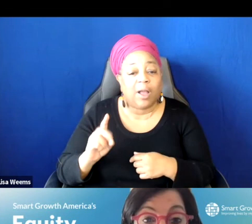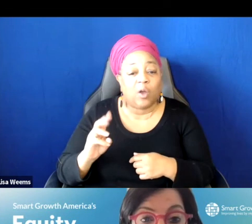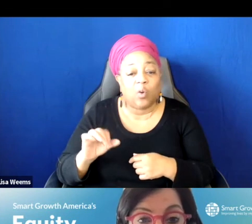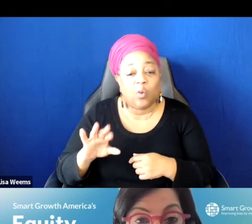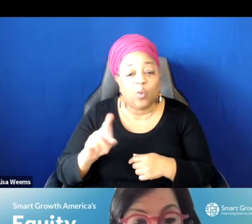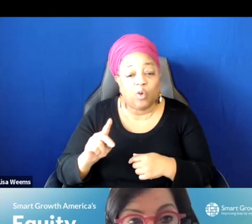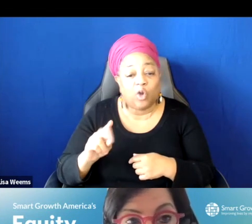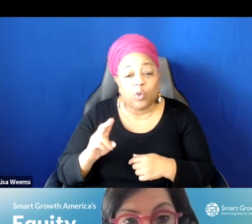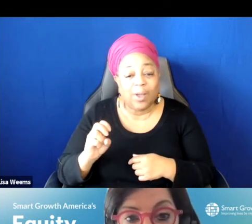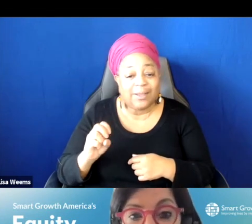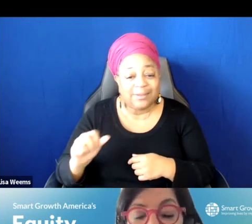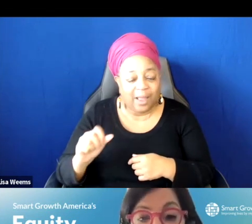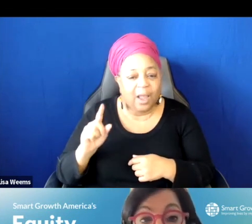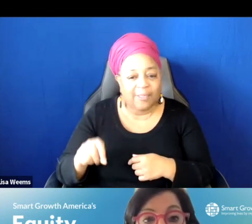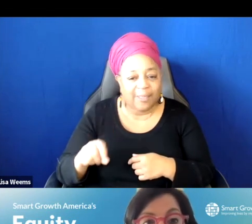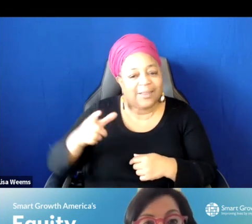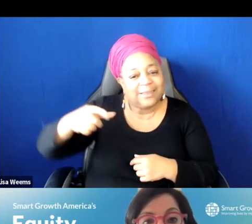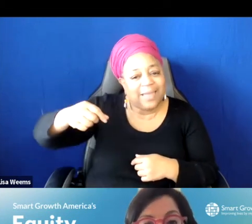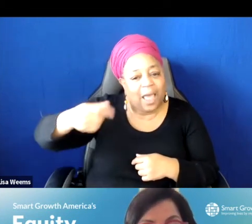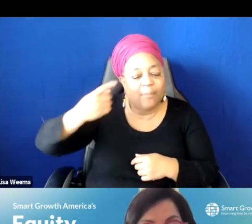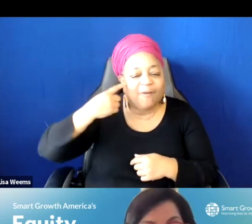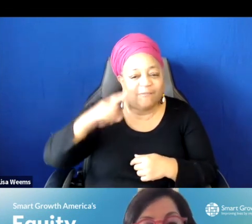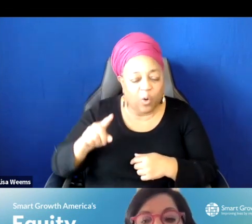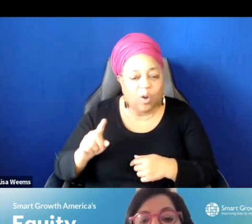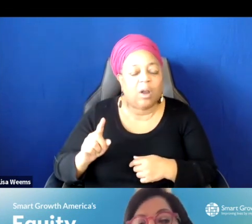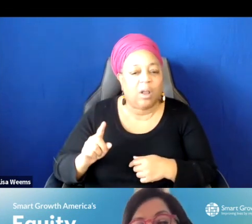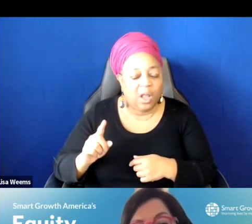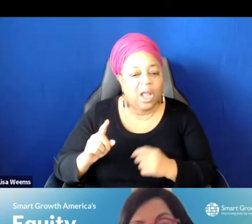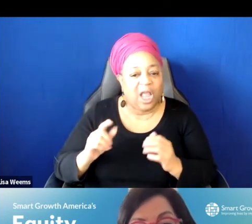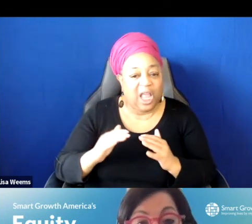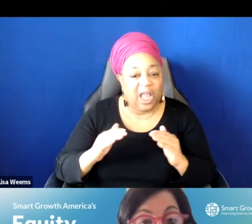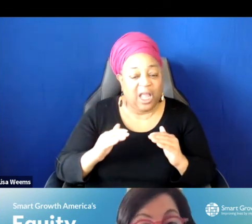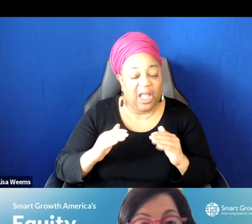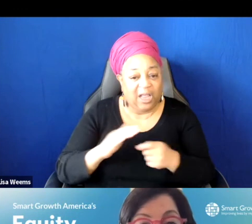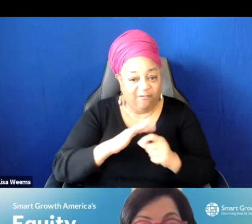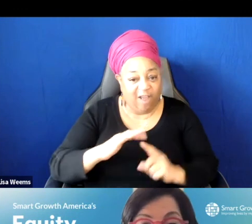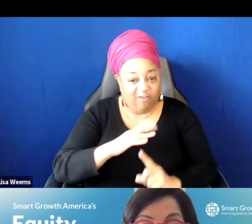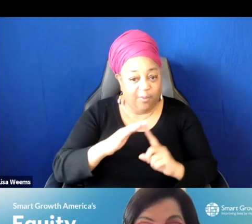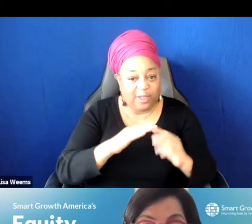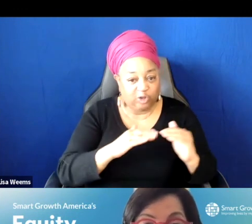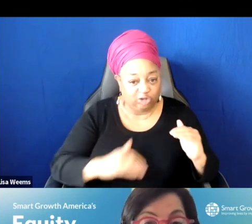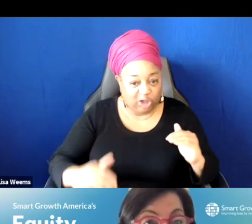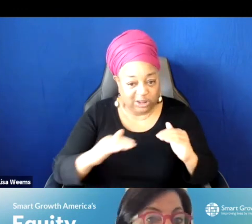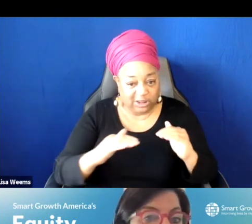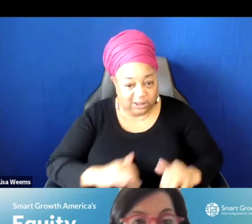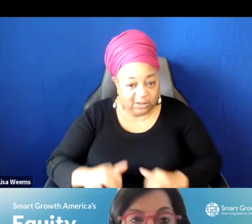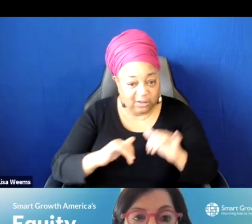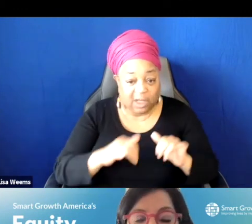environmental justice across the country. So definitely avail yourself of those resources. Doesn't cost anything to have a